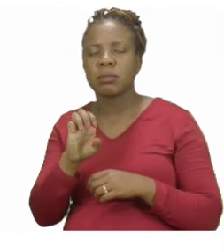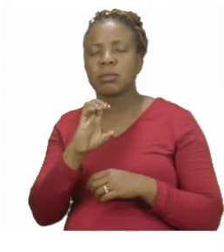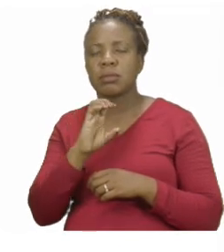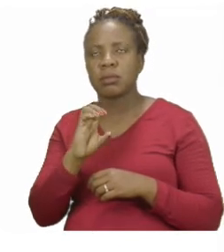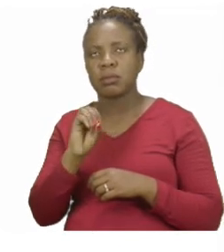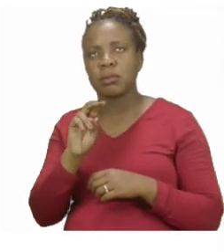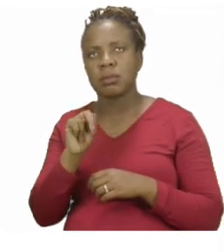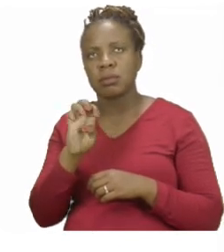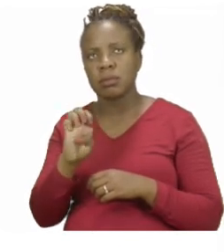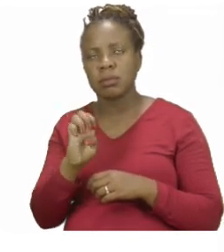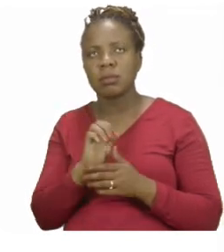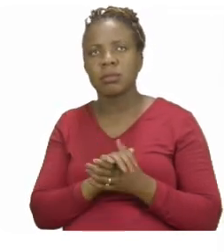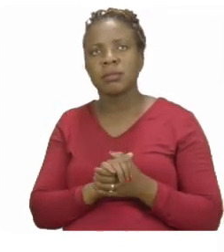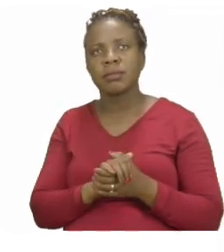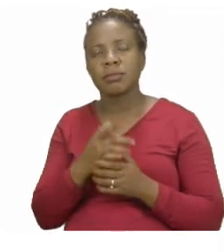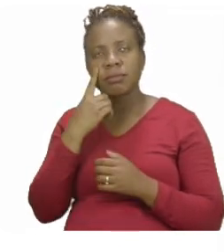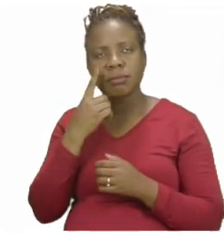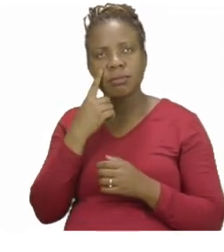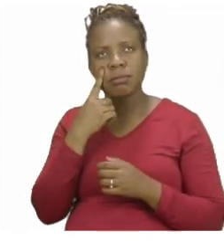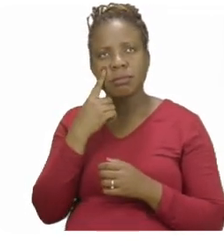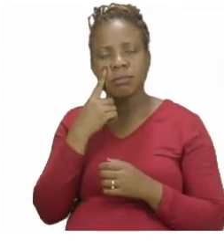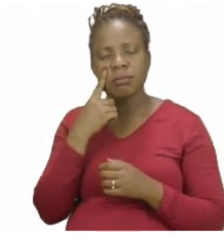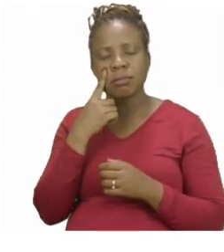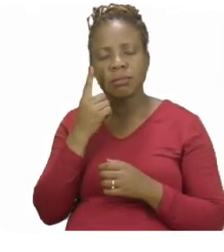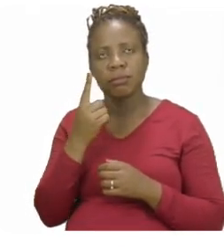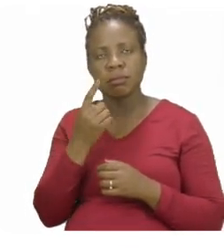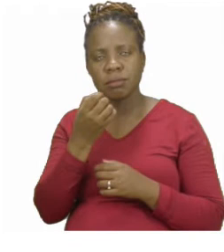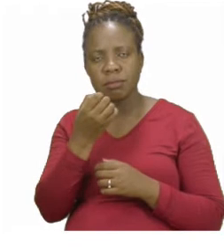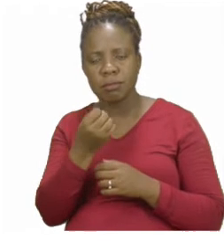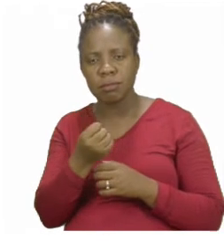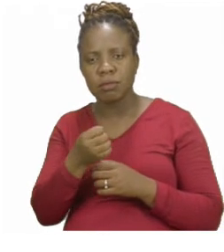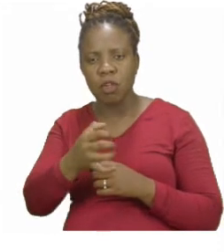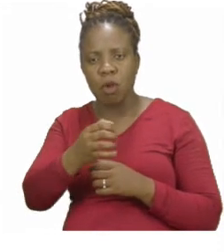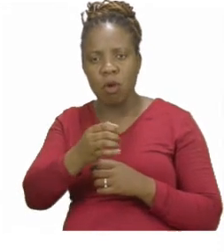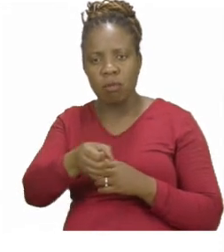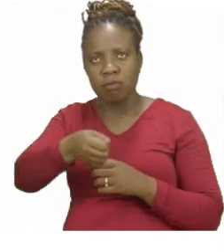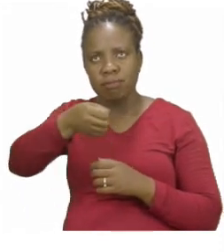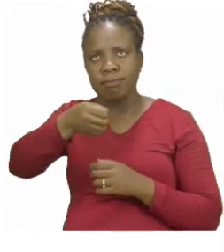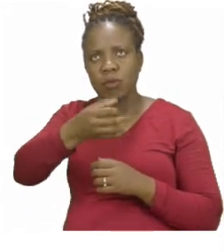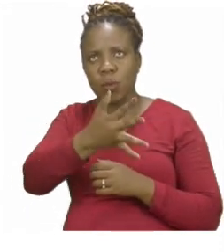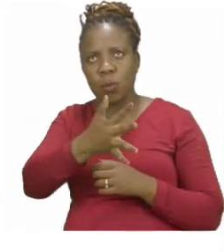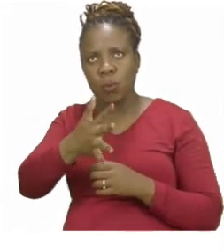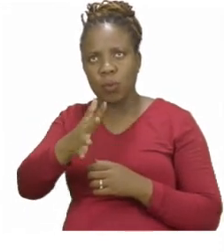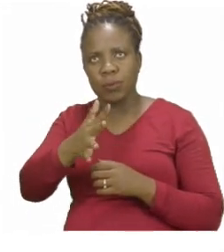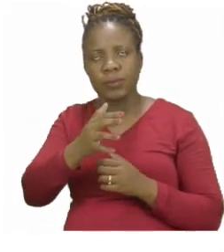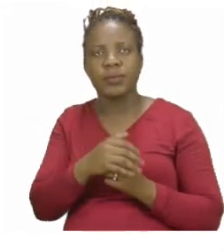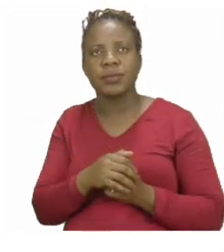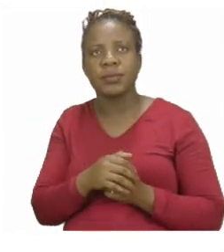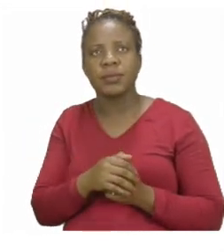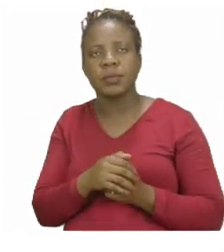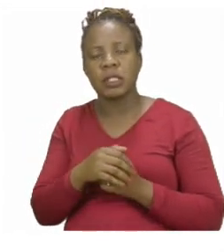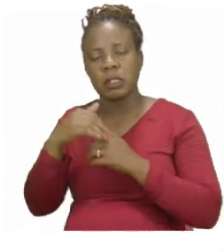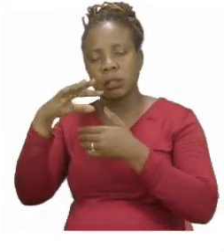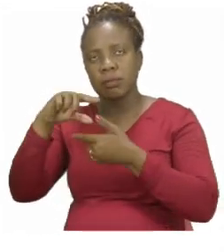in each section there is a picture of a water jug and a shape. And then